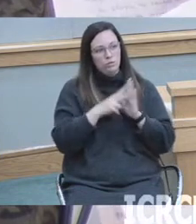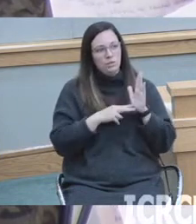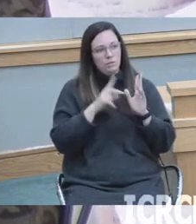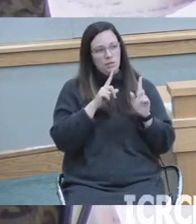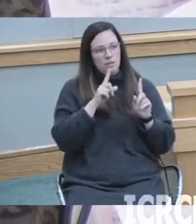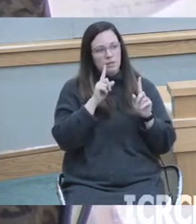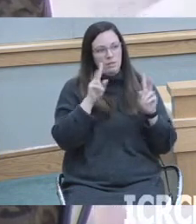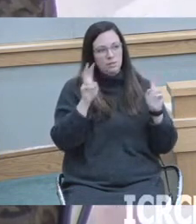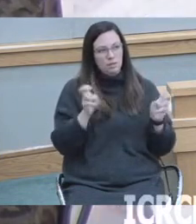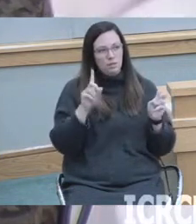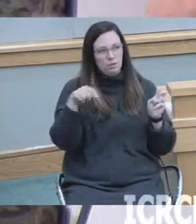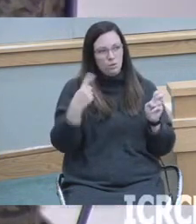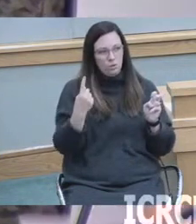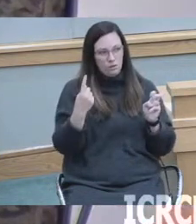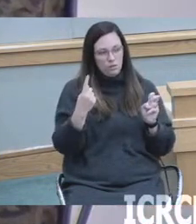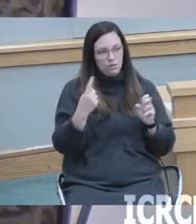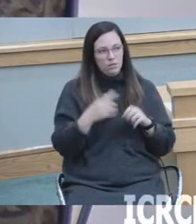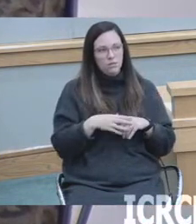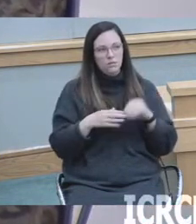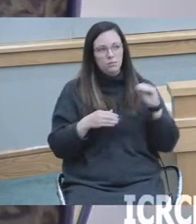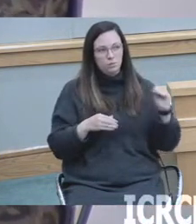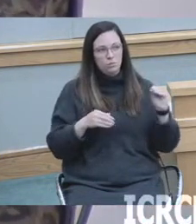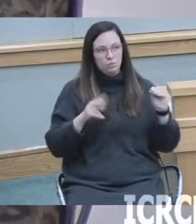So moved. Second.